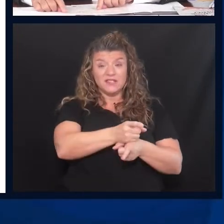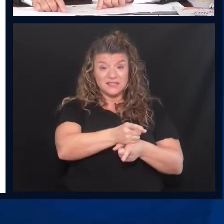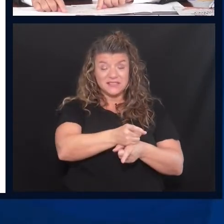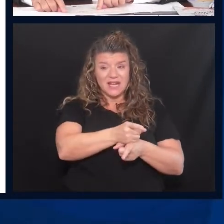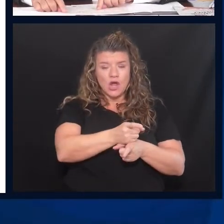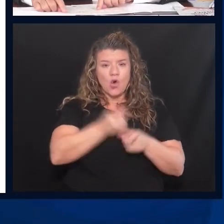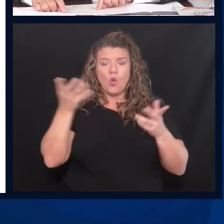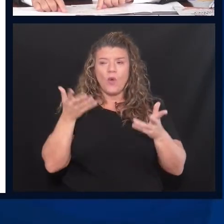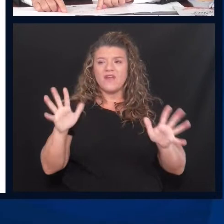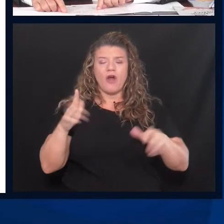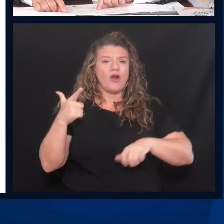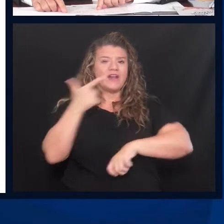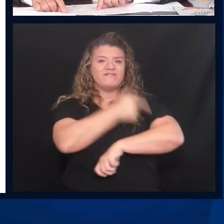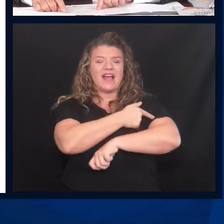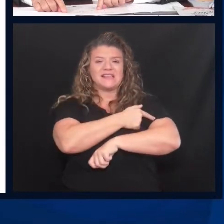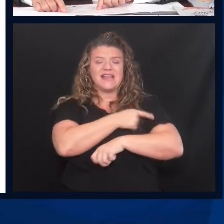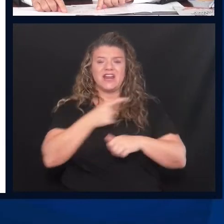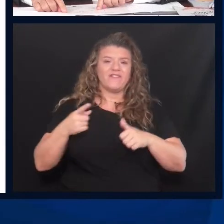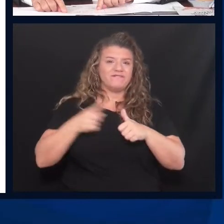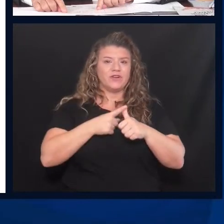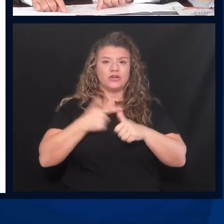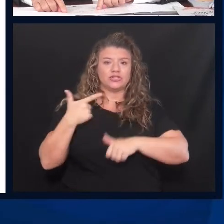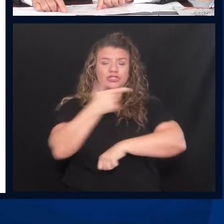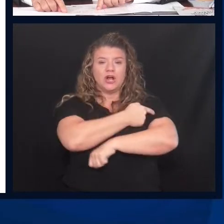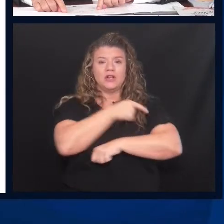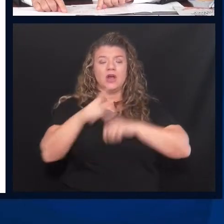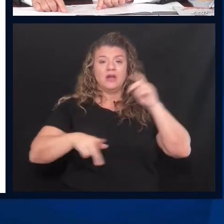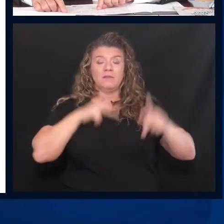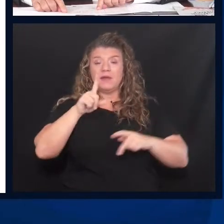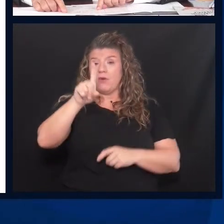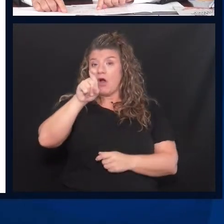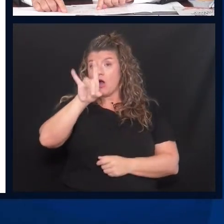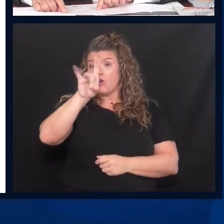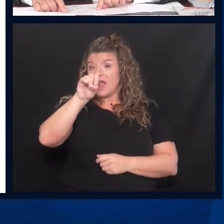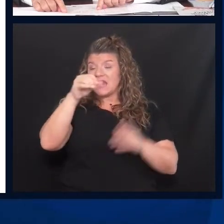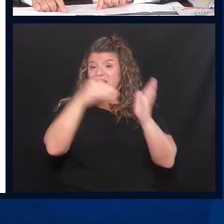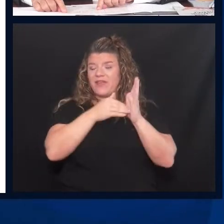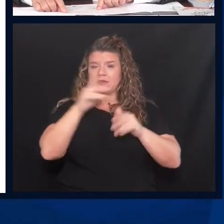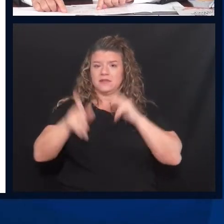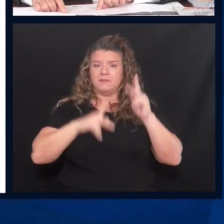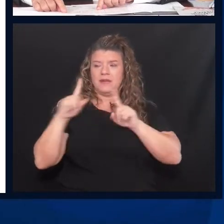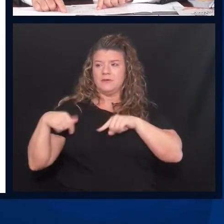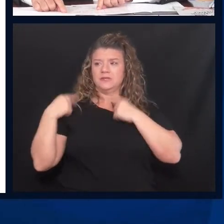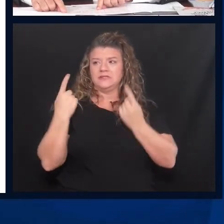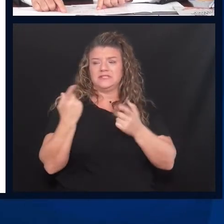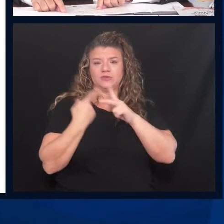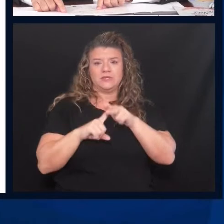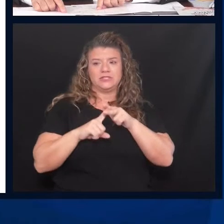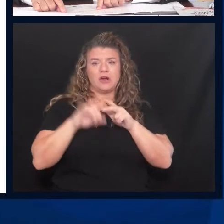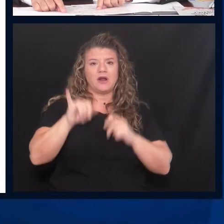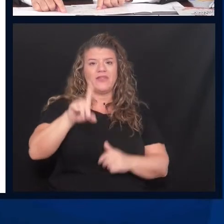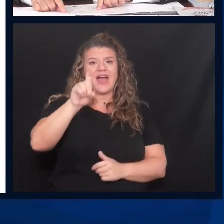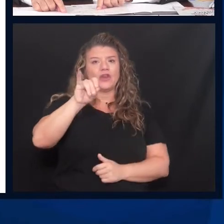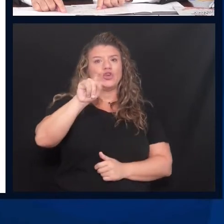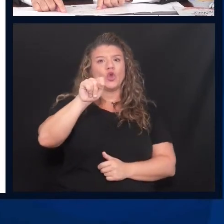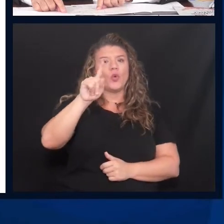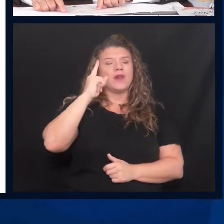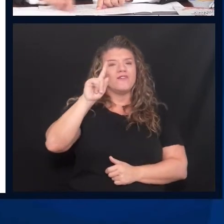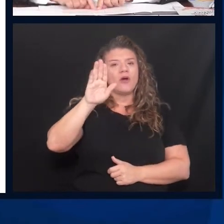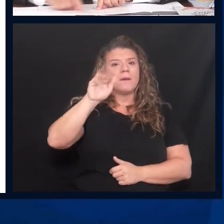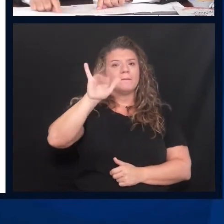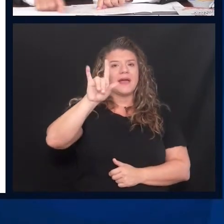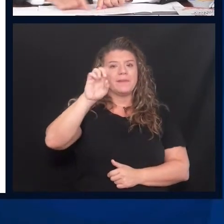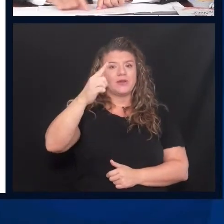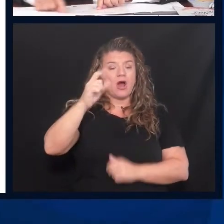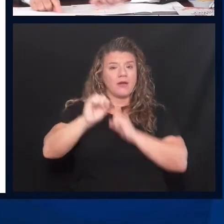we have vaccinated the first round shots on people, 180,000 people since we started to do it for Baby Dog Campaign.